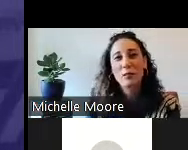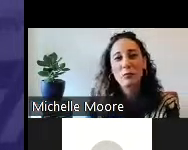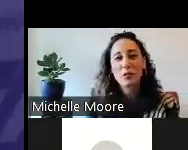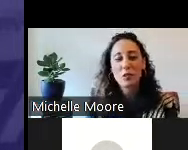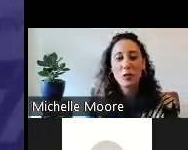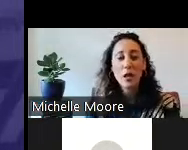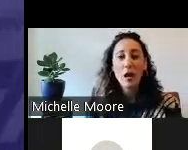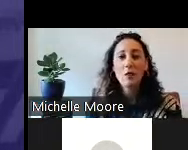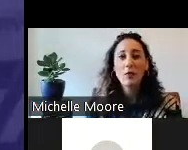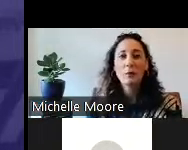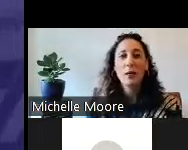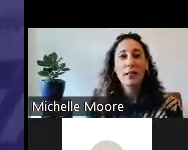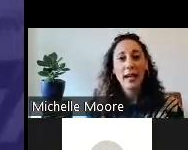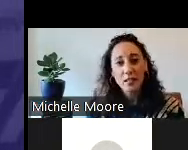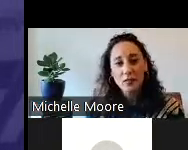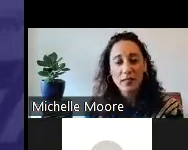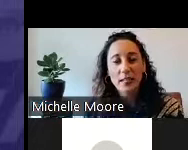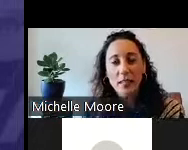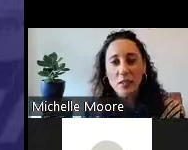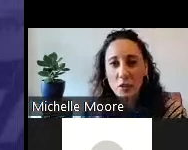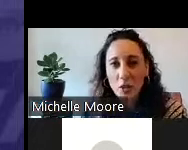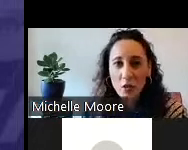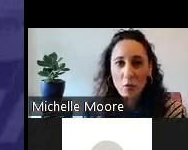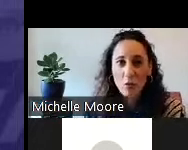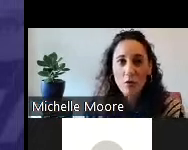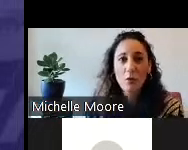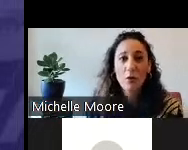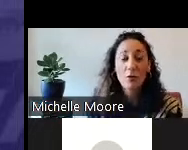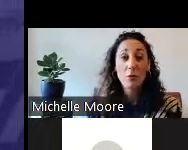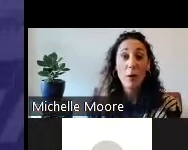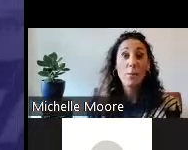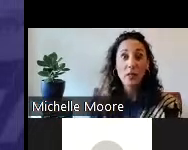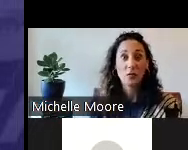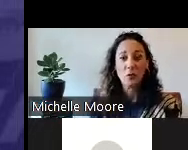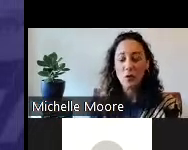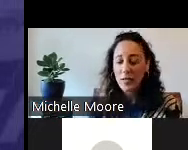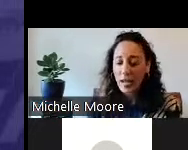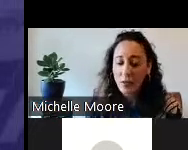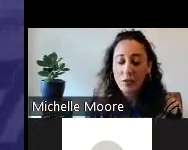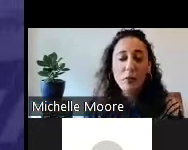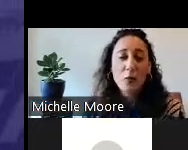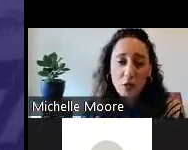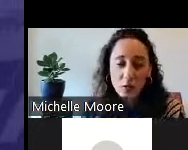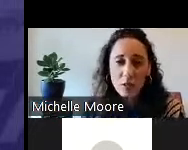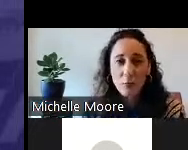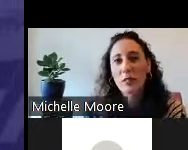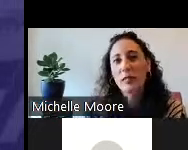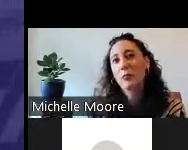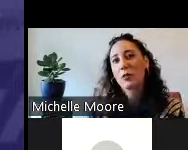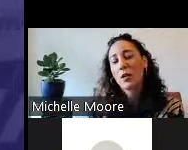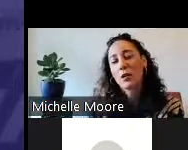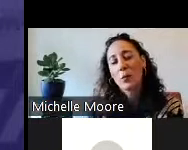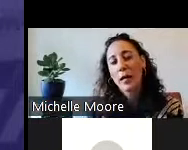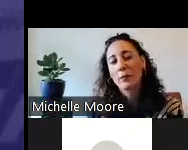Sporting Equals do. Hopefully by the end of today's session, you'll know them much more. And those of you that do know Sporting